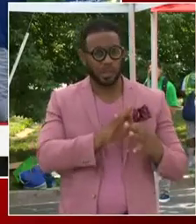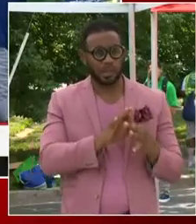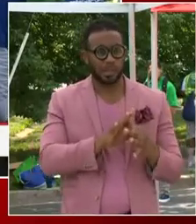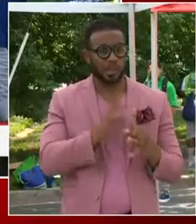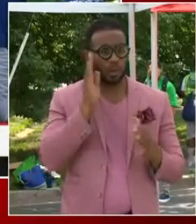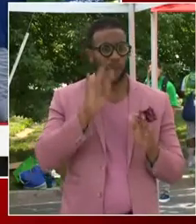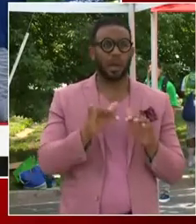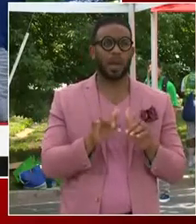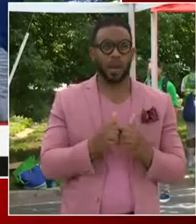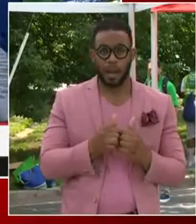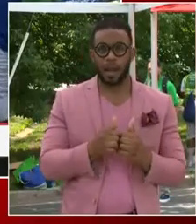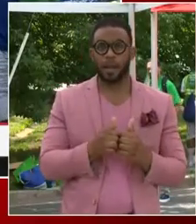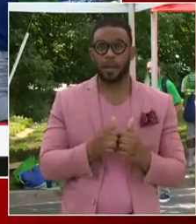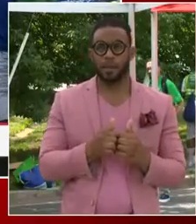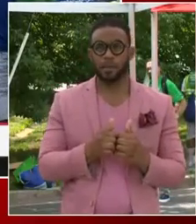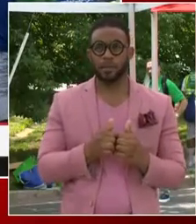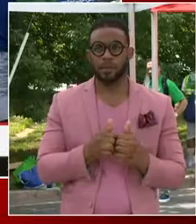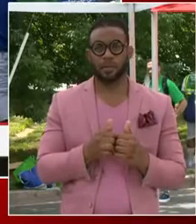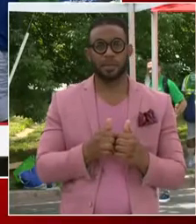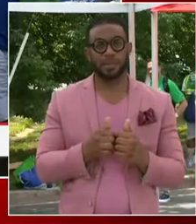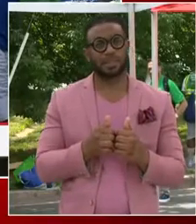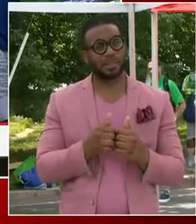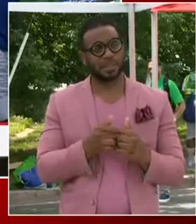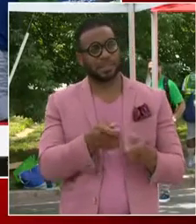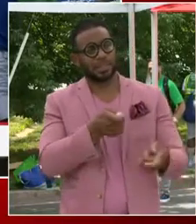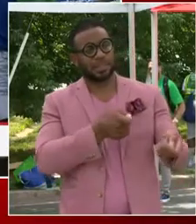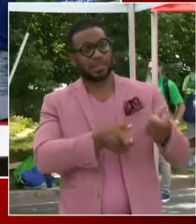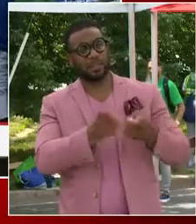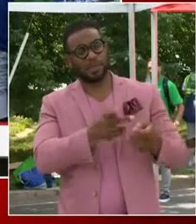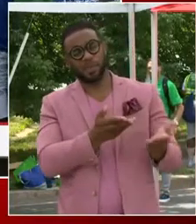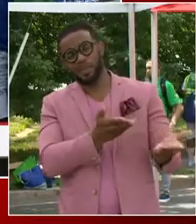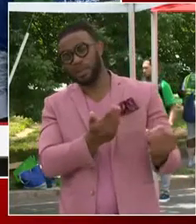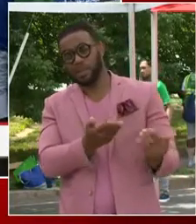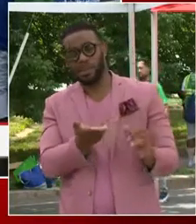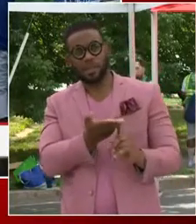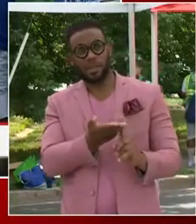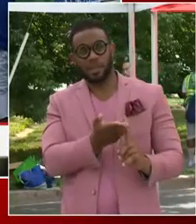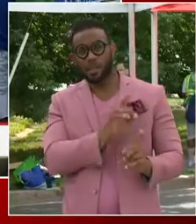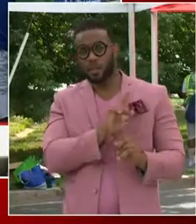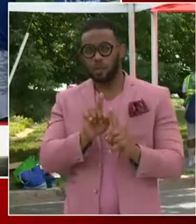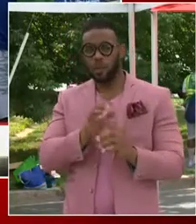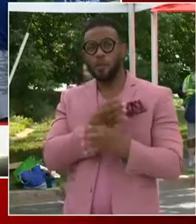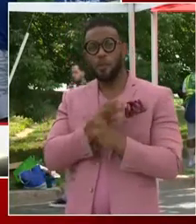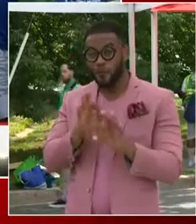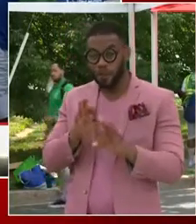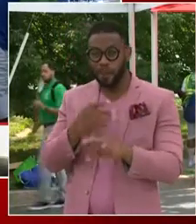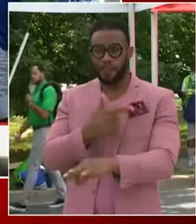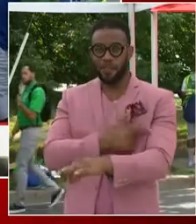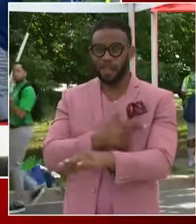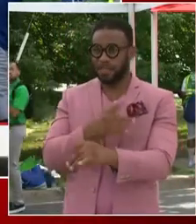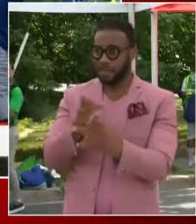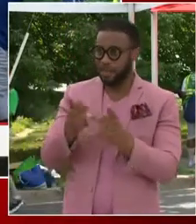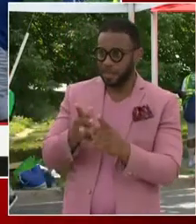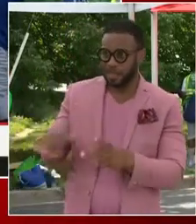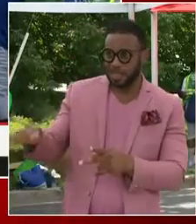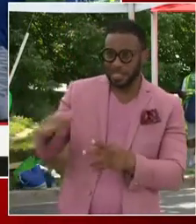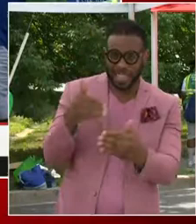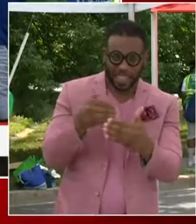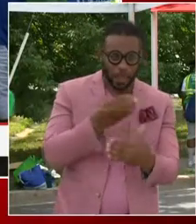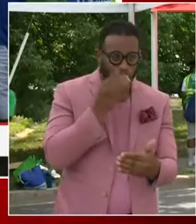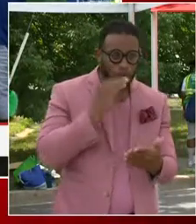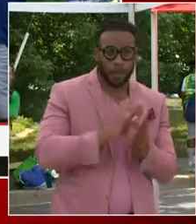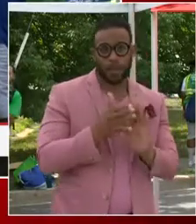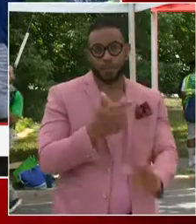know how to get people out to the free vaccine sites that are near their homes to